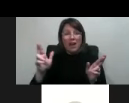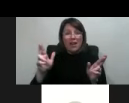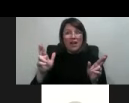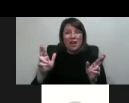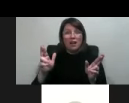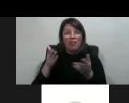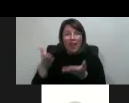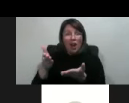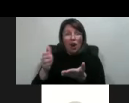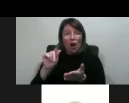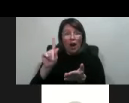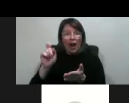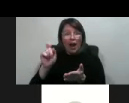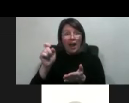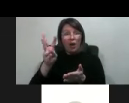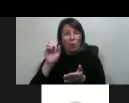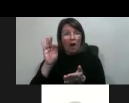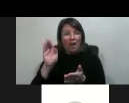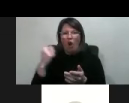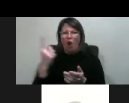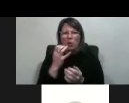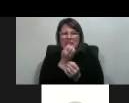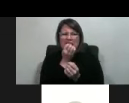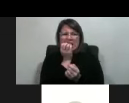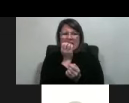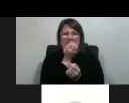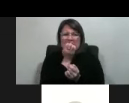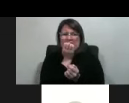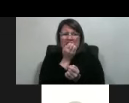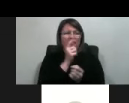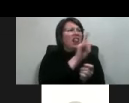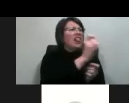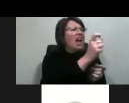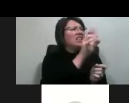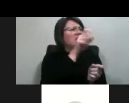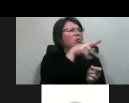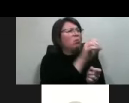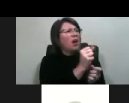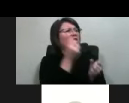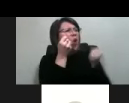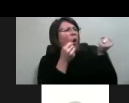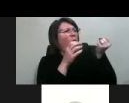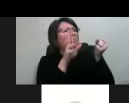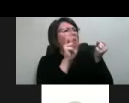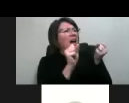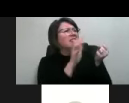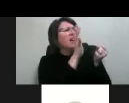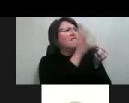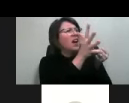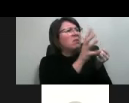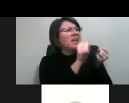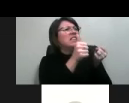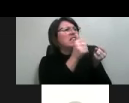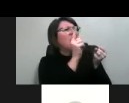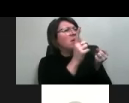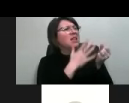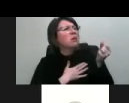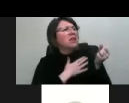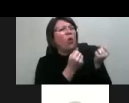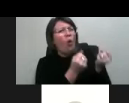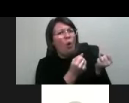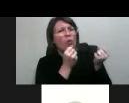the L'Express. I even have to ask the L'Express to hold their bus for 5 minutes or 10, or I sometimes miss it,